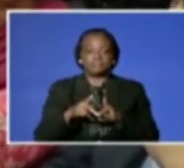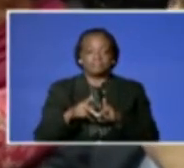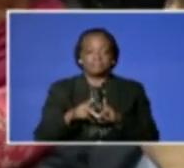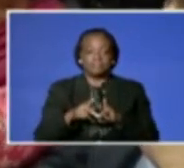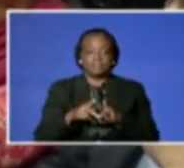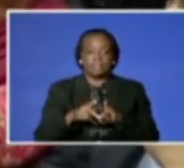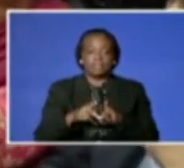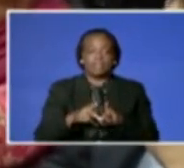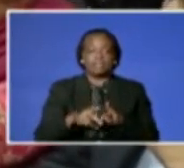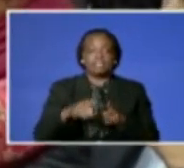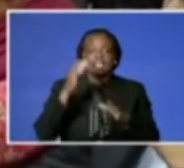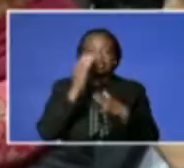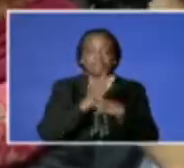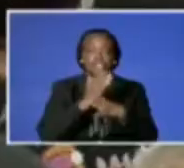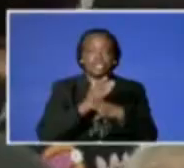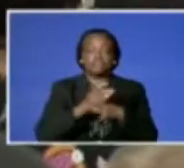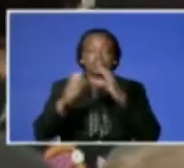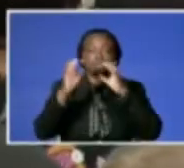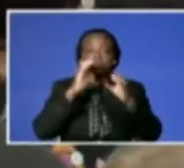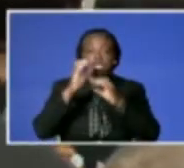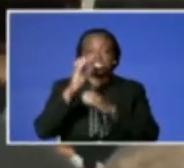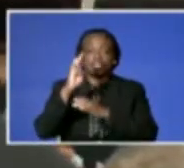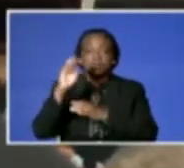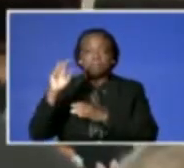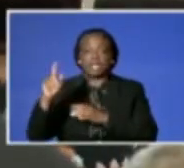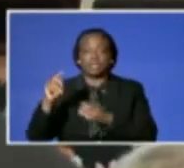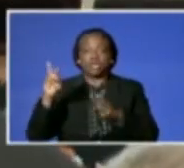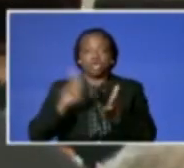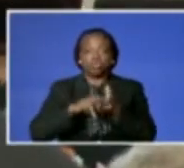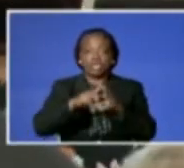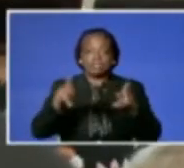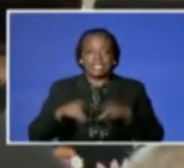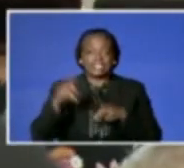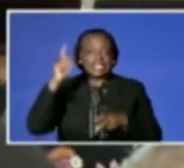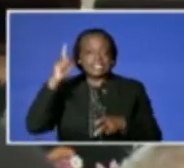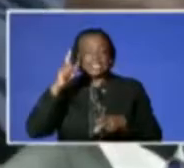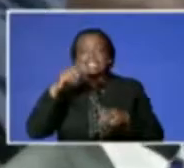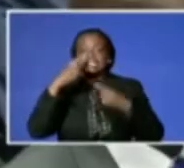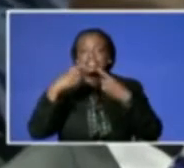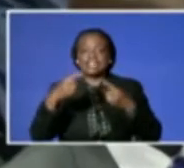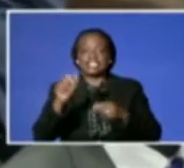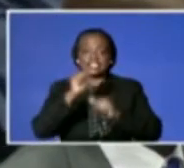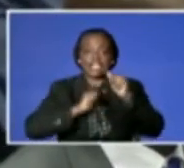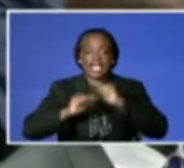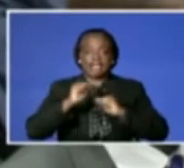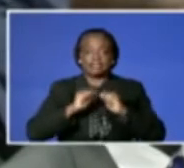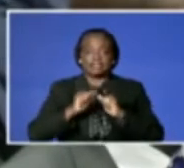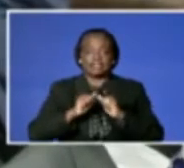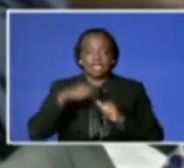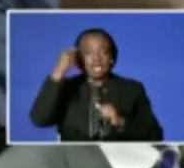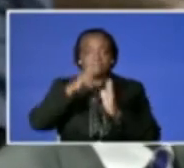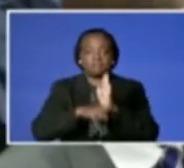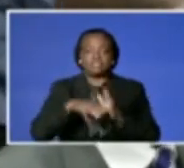Interception of Communications Bill is meant to replace the Listening Devices Act of 1972, which government feels is inadequate in the fight